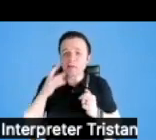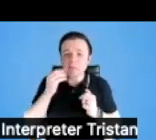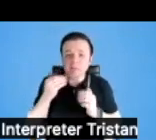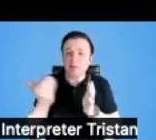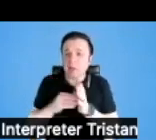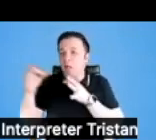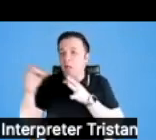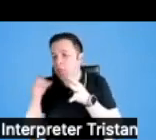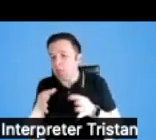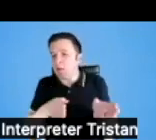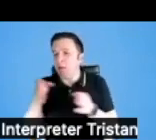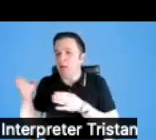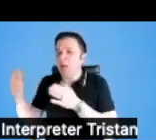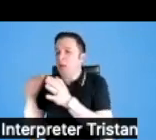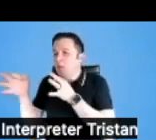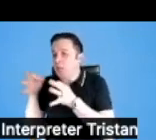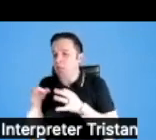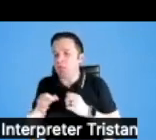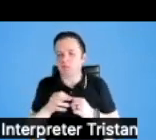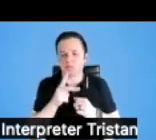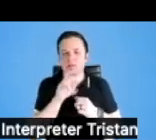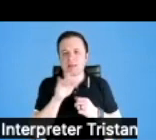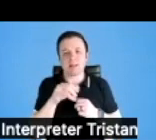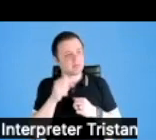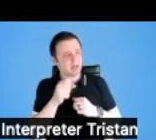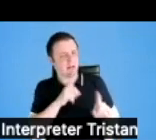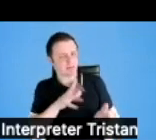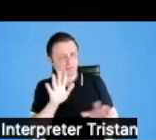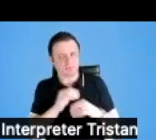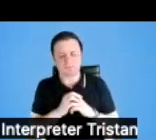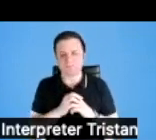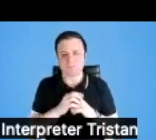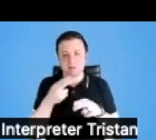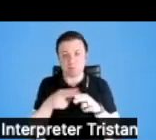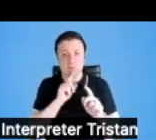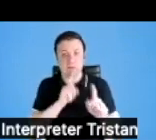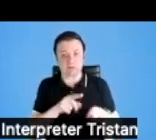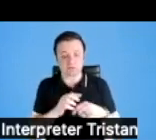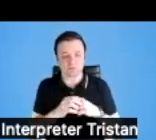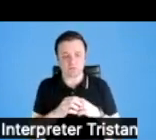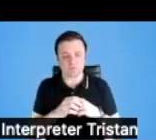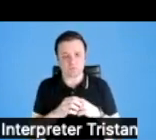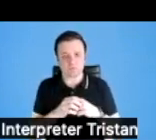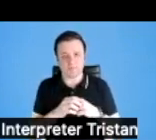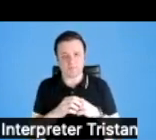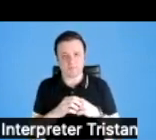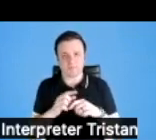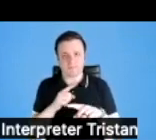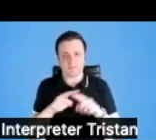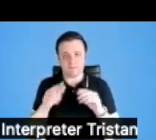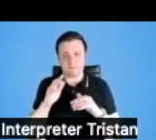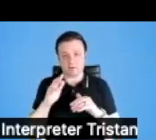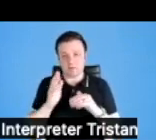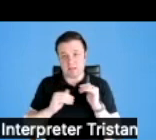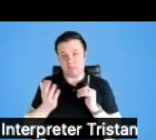Yeah, maybe I'll start and Lisa, see what you have to say. I think a quick answer is different than how it was trained 20-something